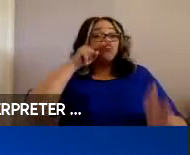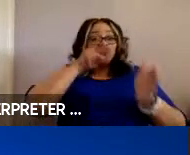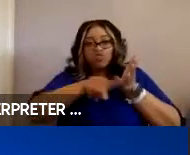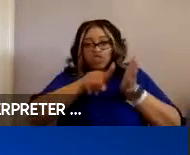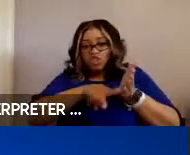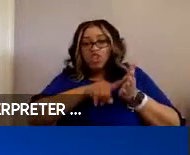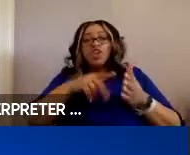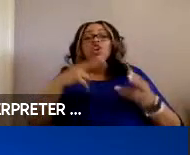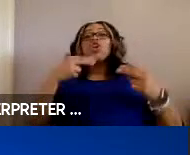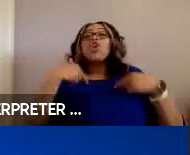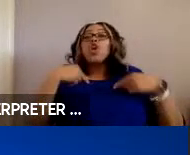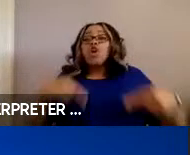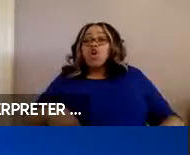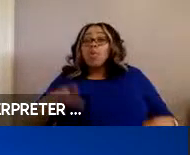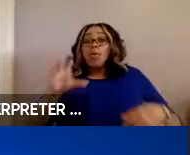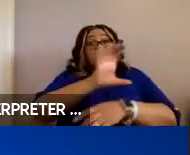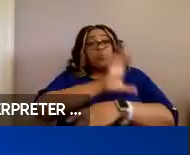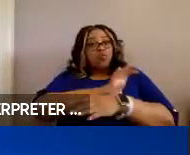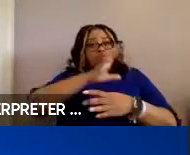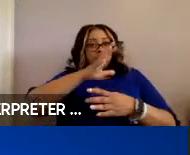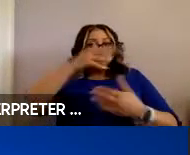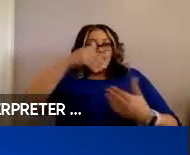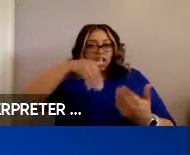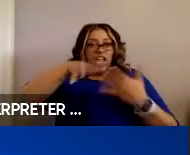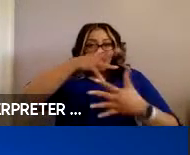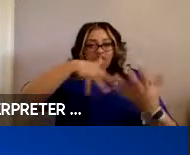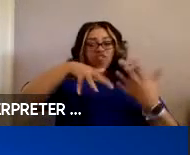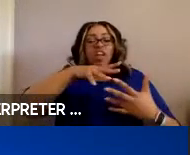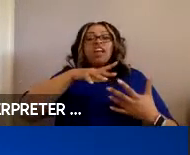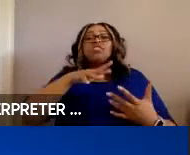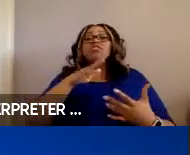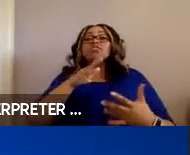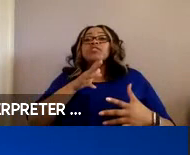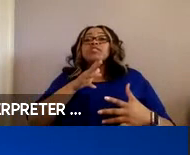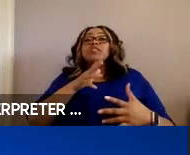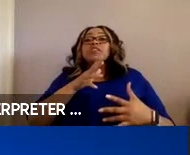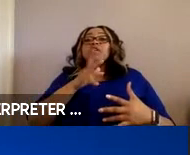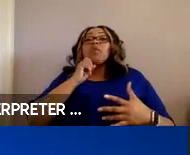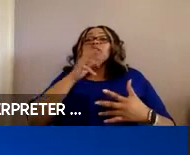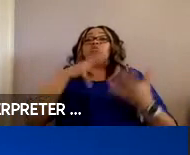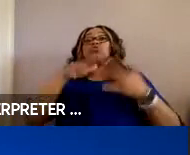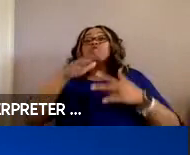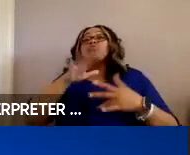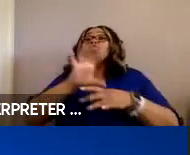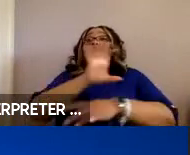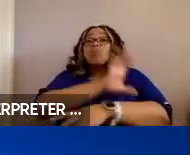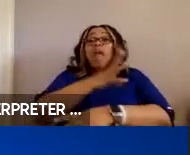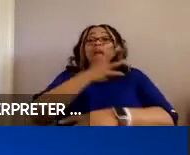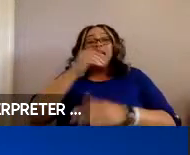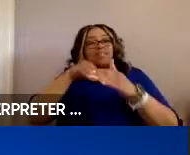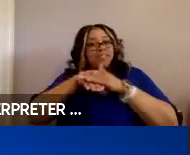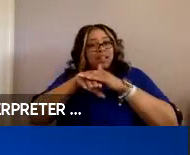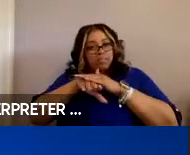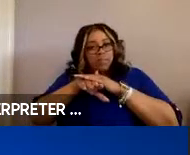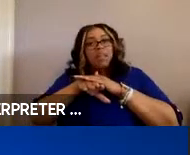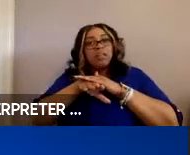in human-computer interaction at the intersection of social computing and accessibility.